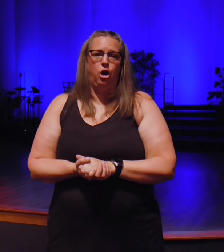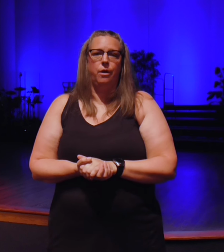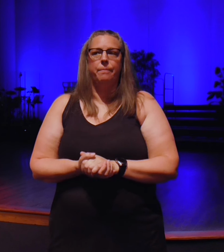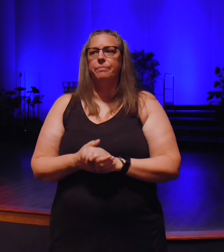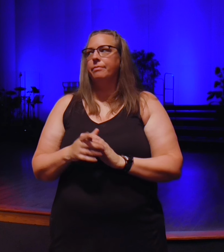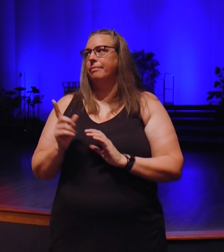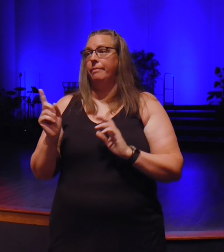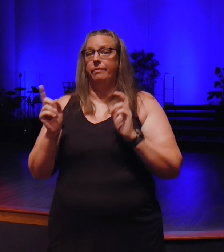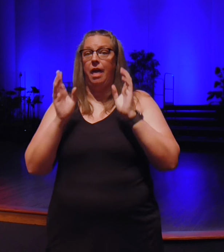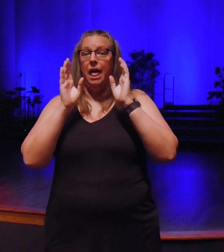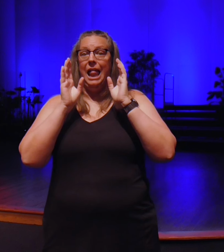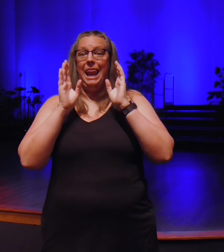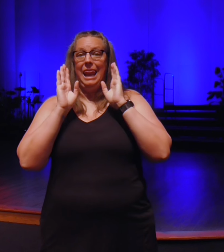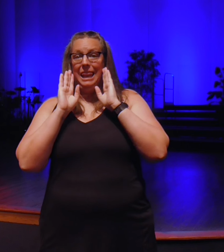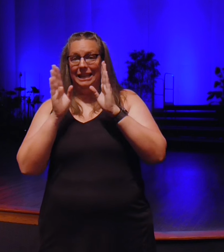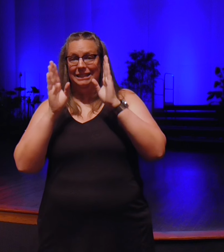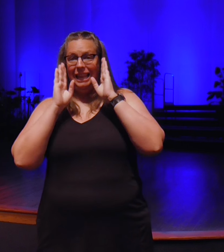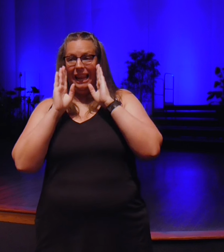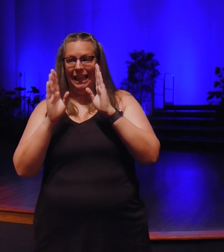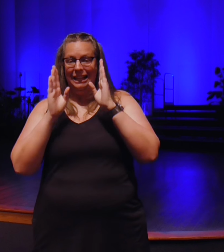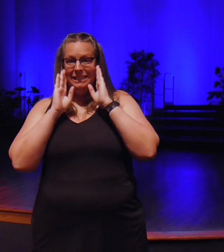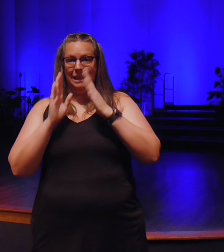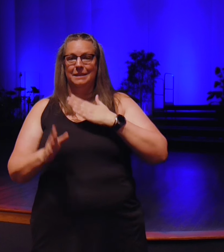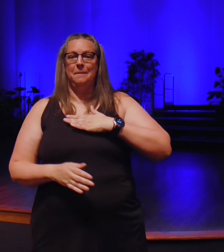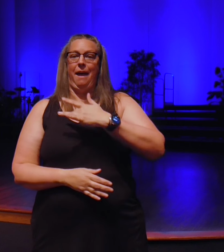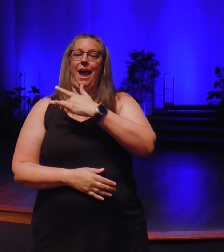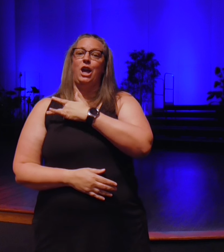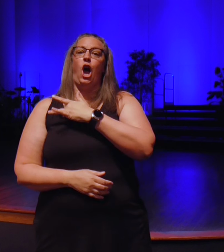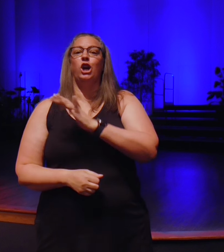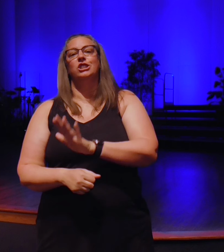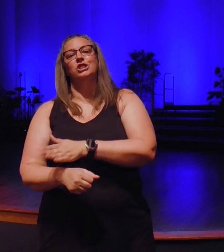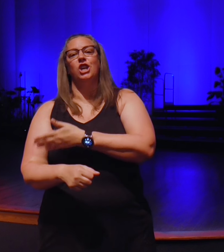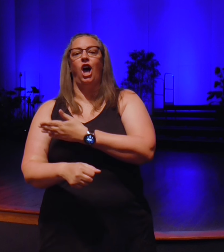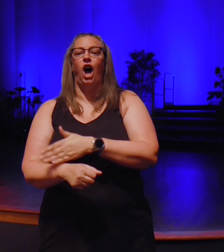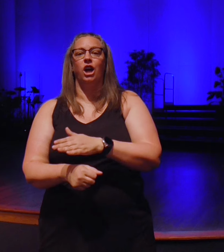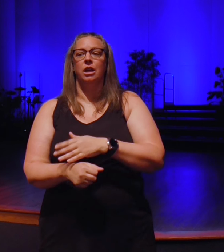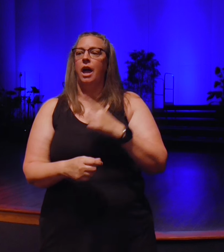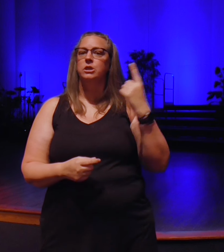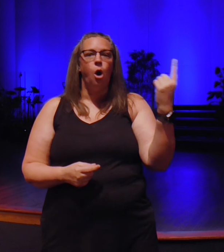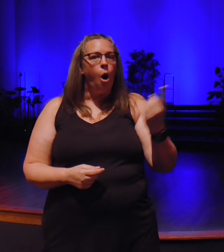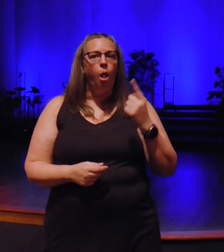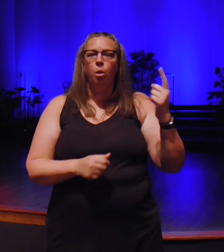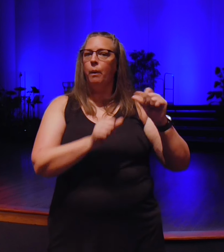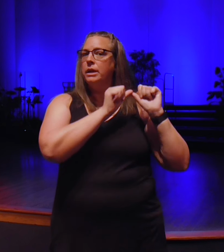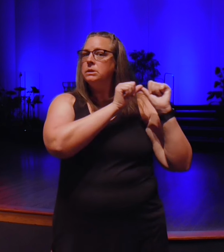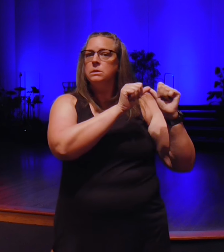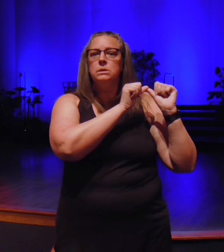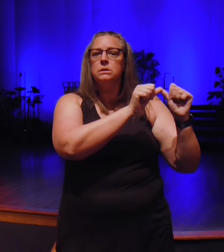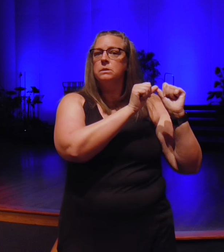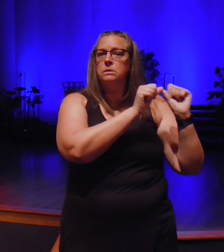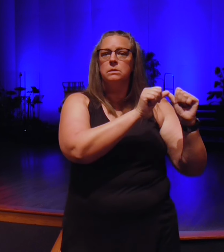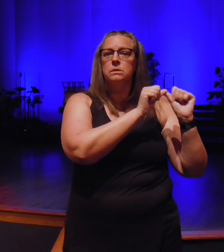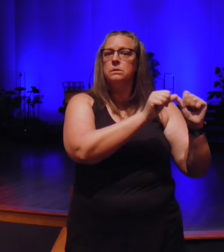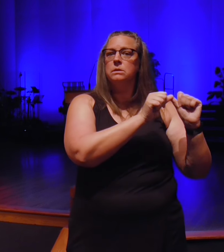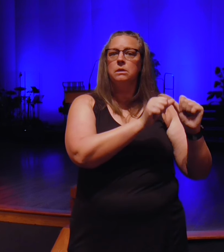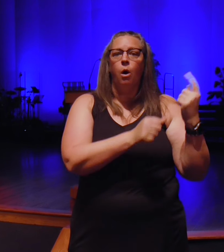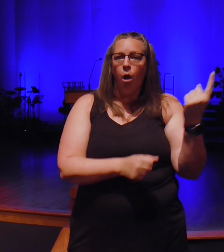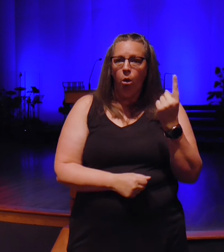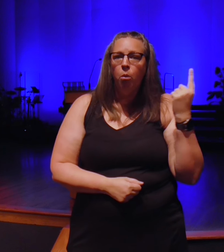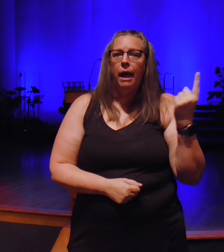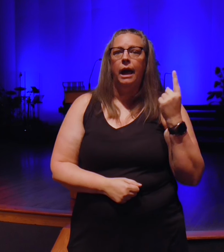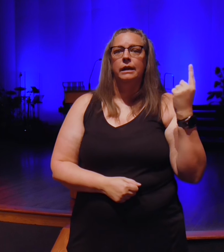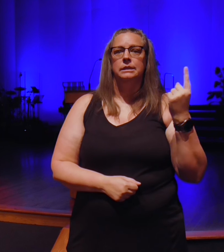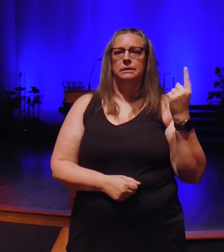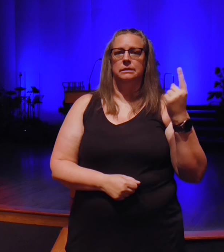Listen, listen, listen to my heart song. It's always playing. It's always there.